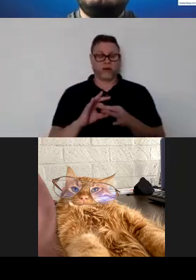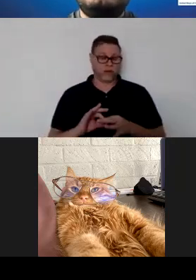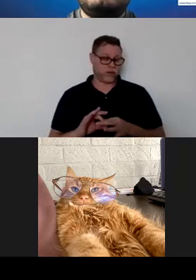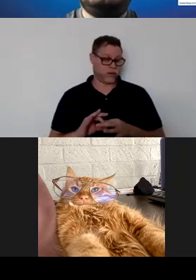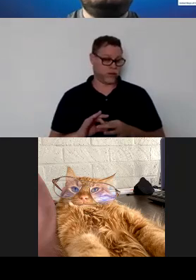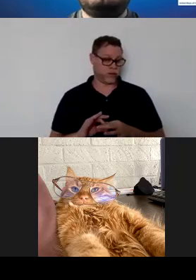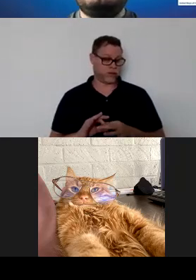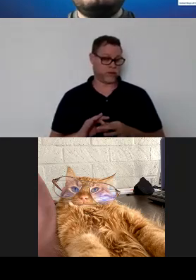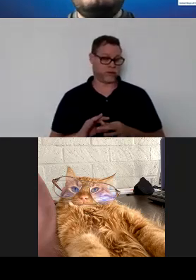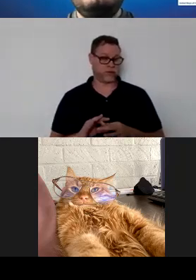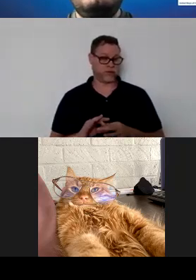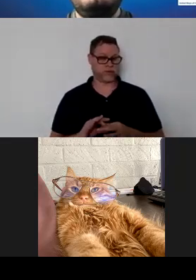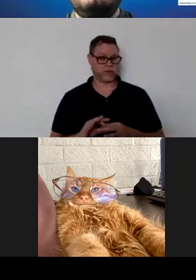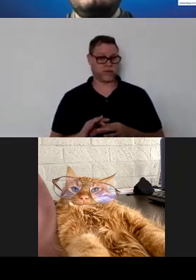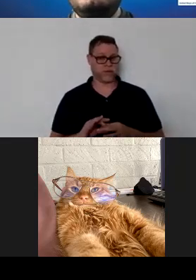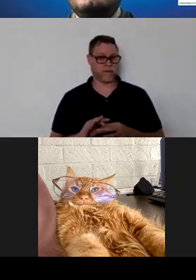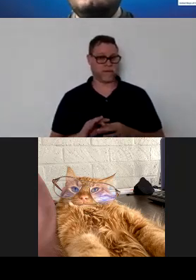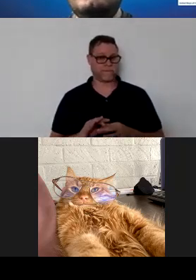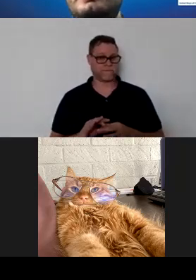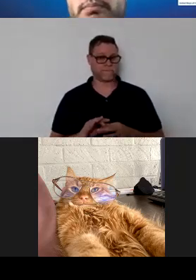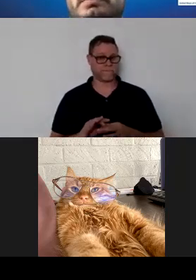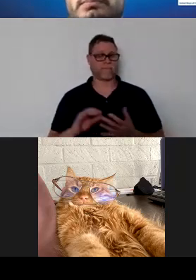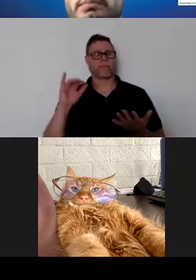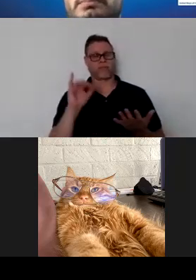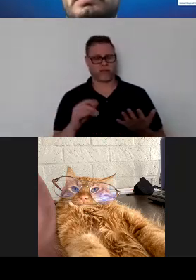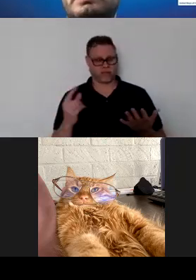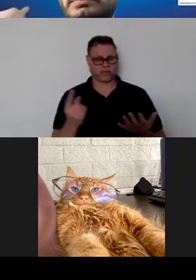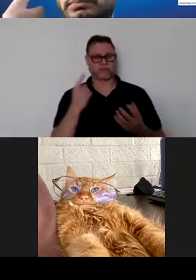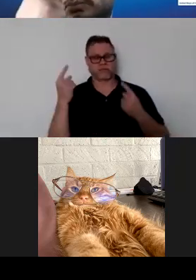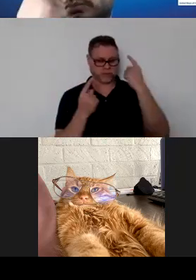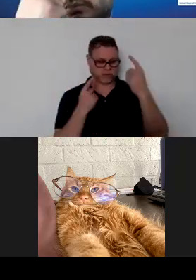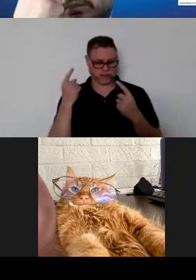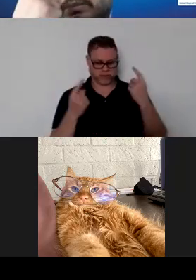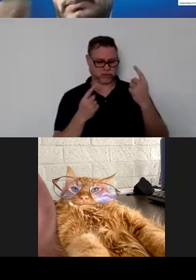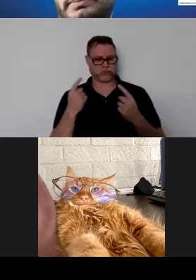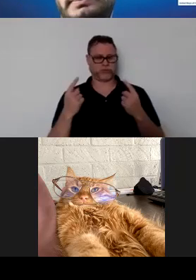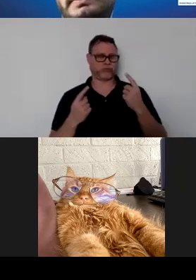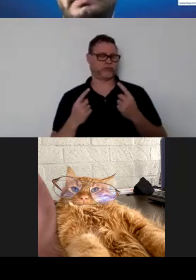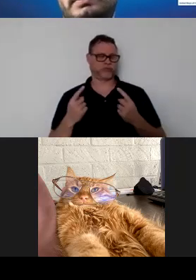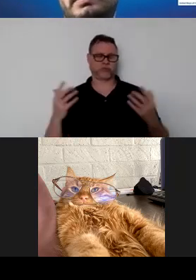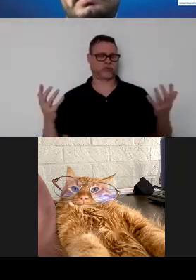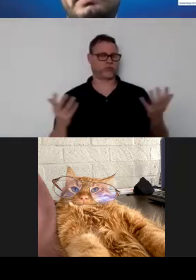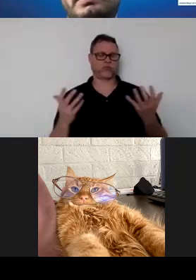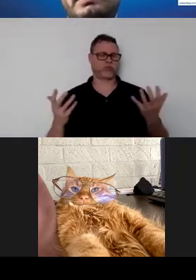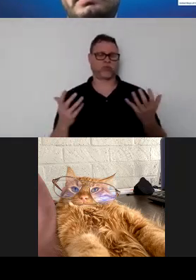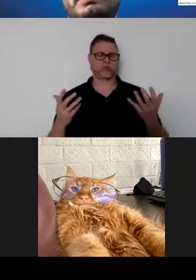that that's just something to consider, is, where can